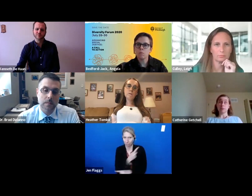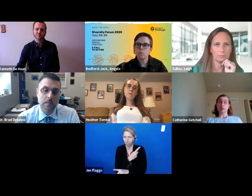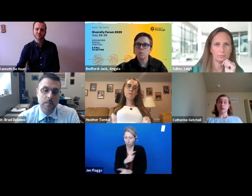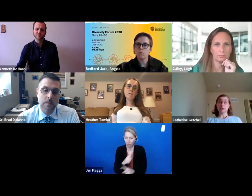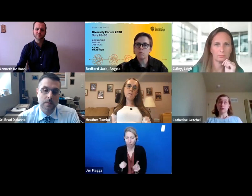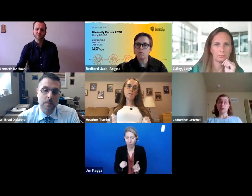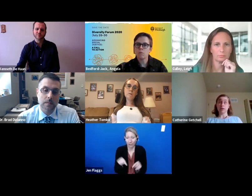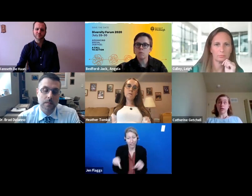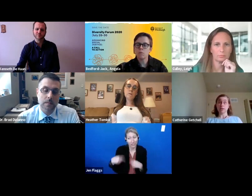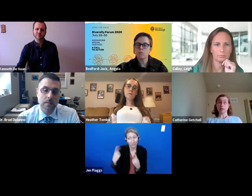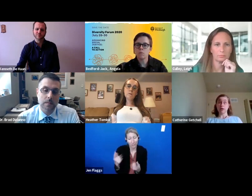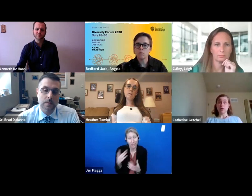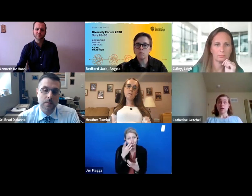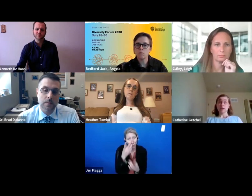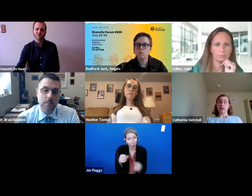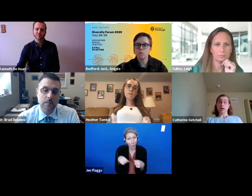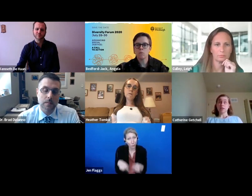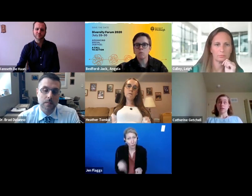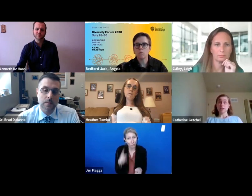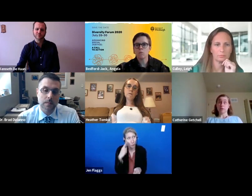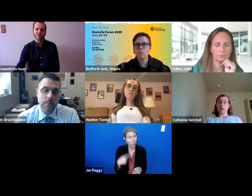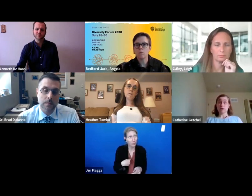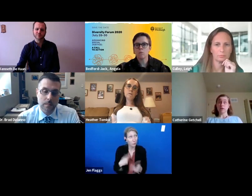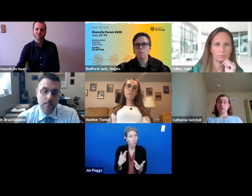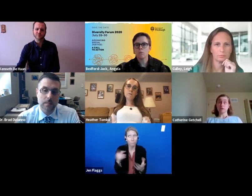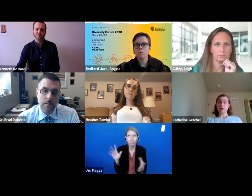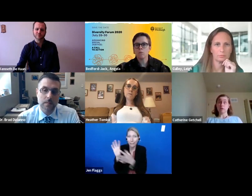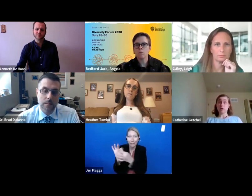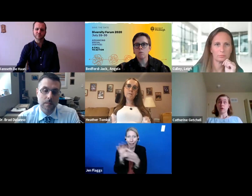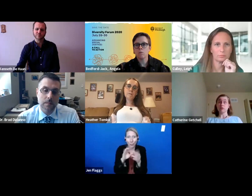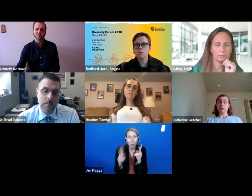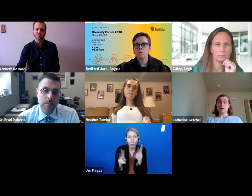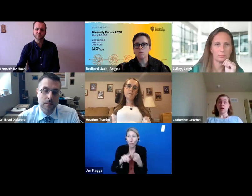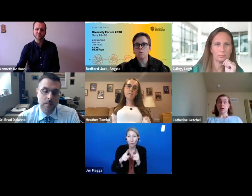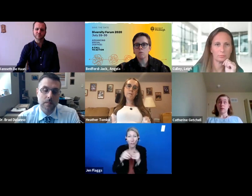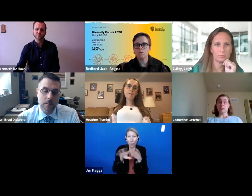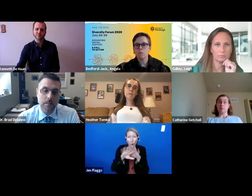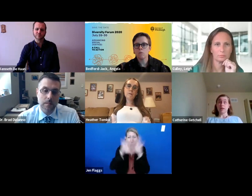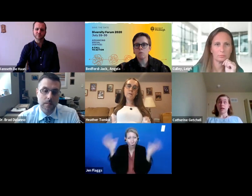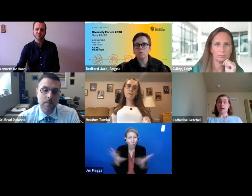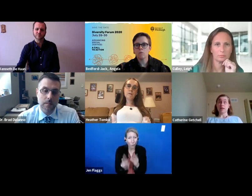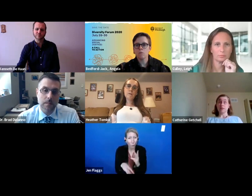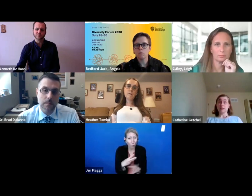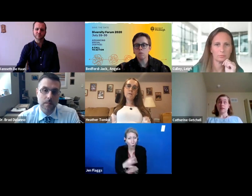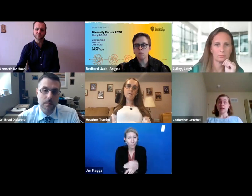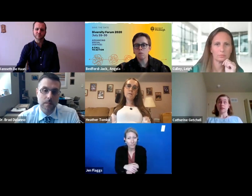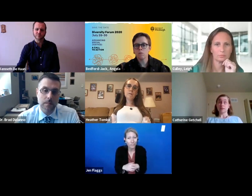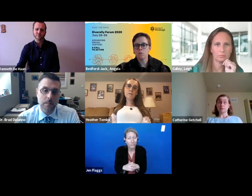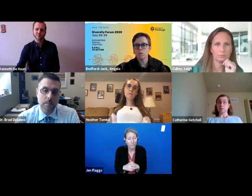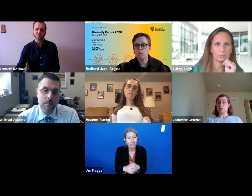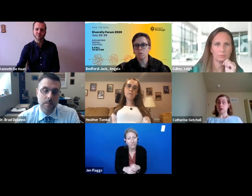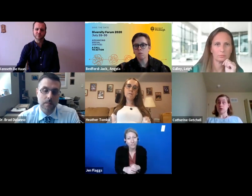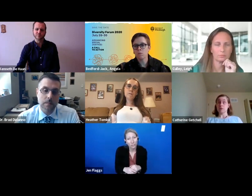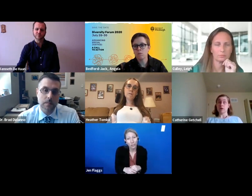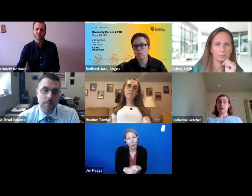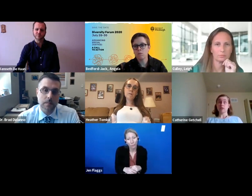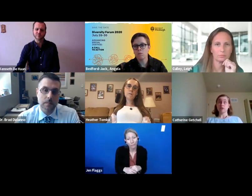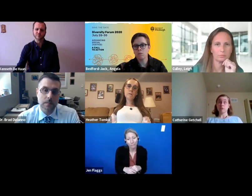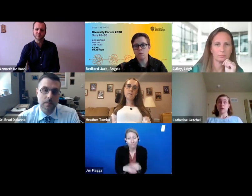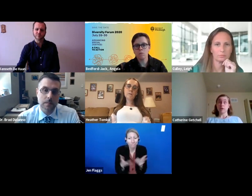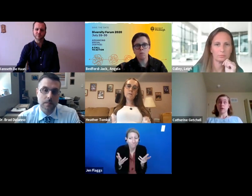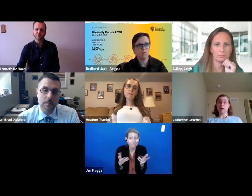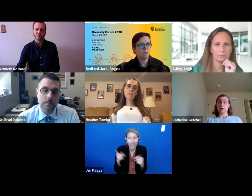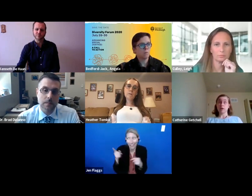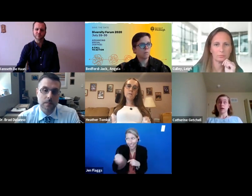an interesting opportunity for me to make some connections with friends throughout the world. And that's, they're